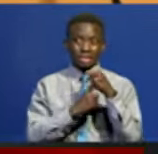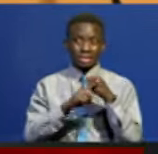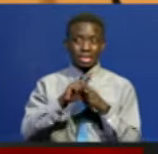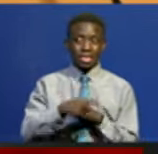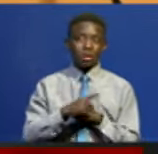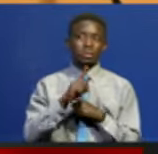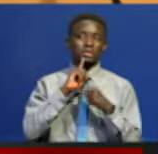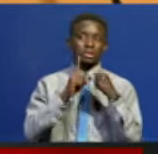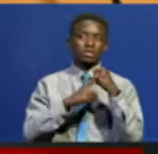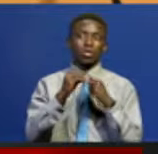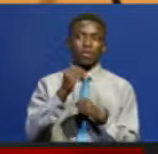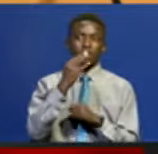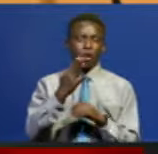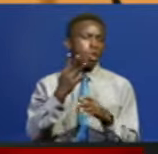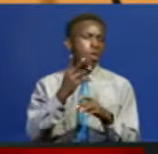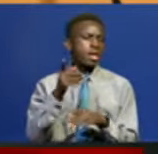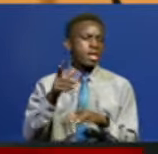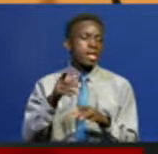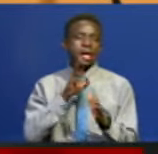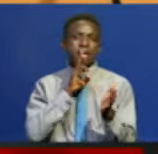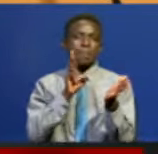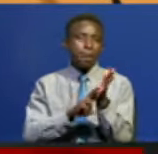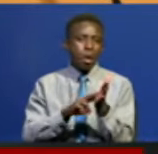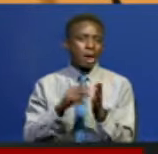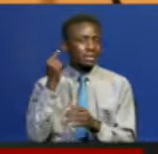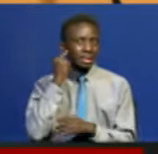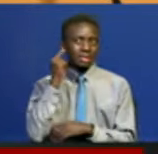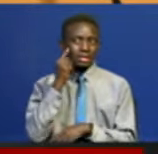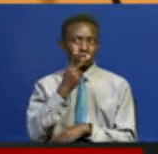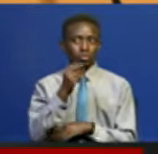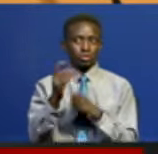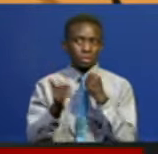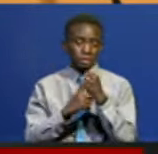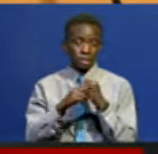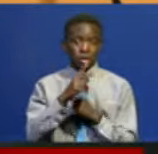126,604 reported cases. In 2008, we have